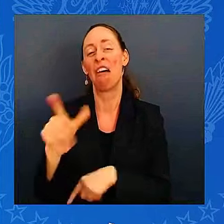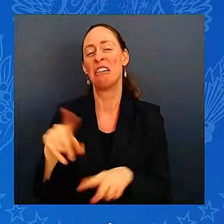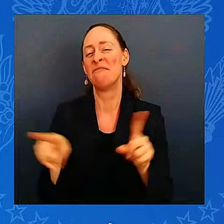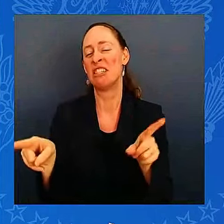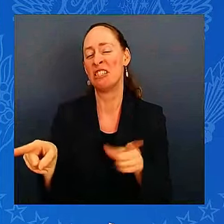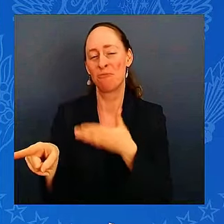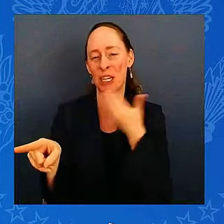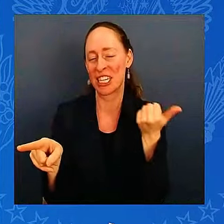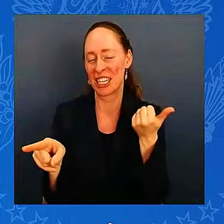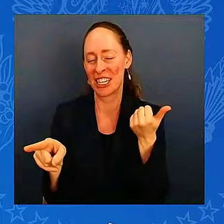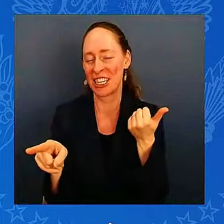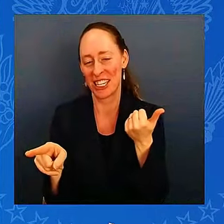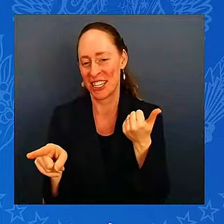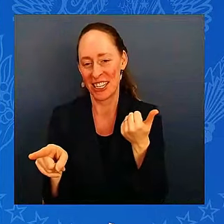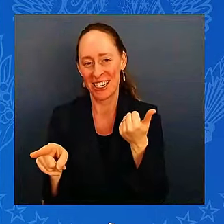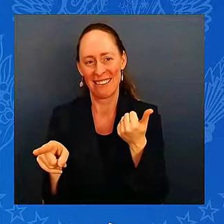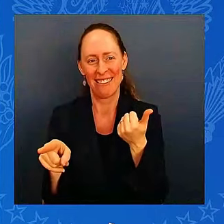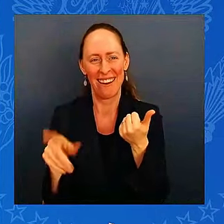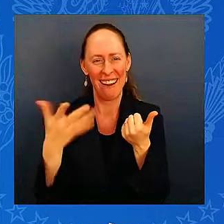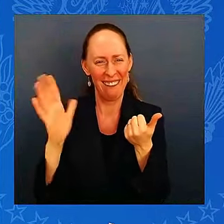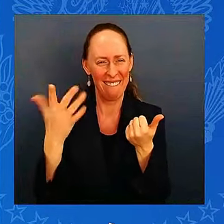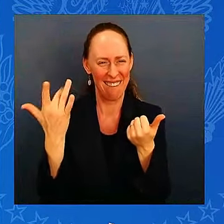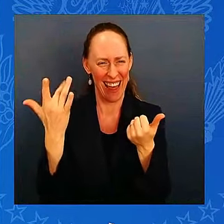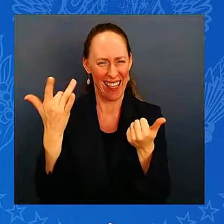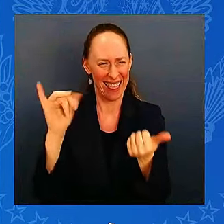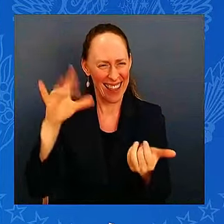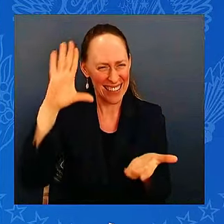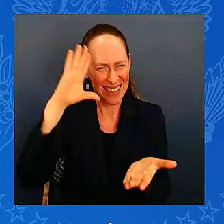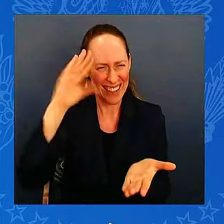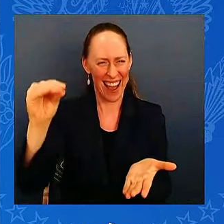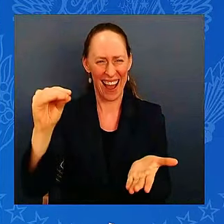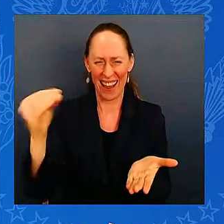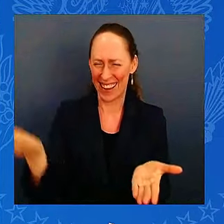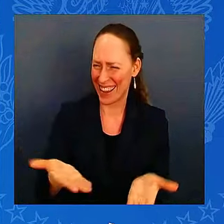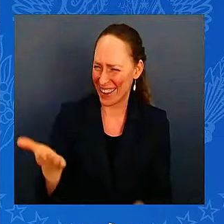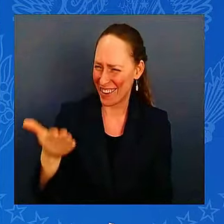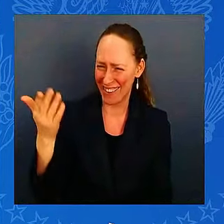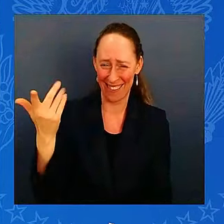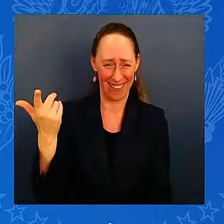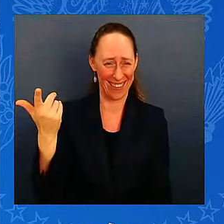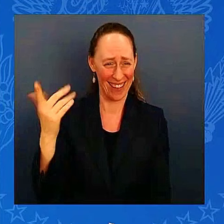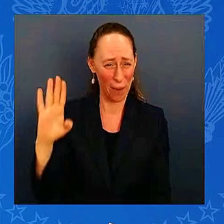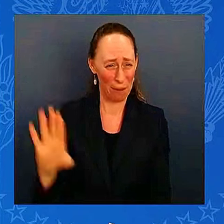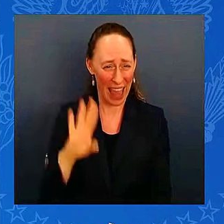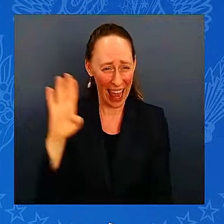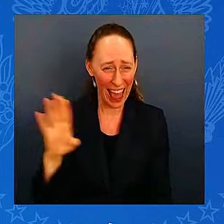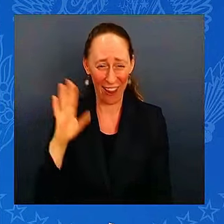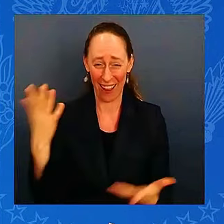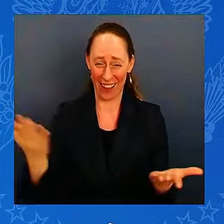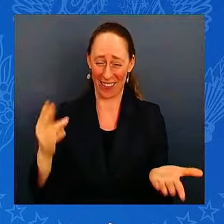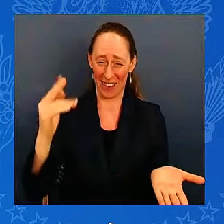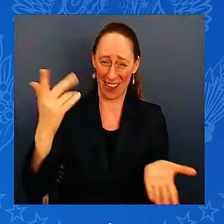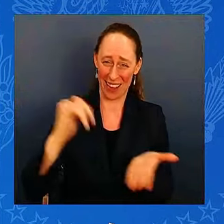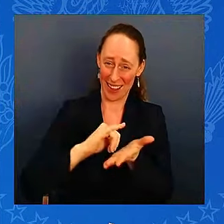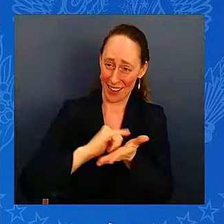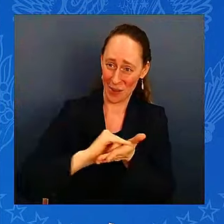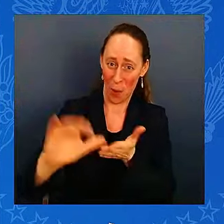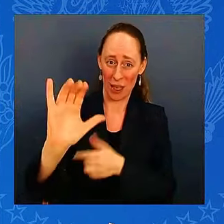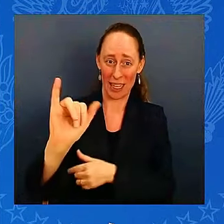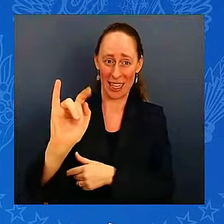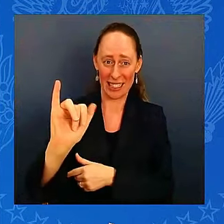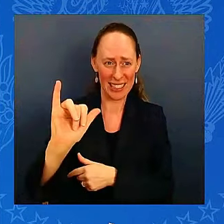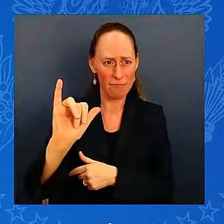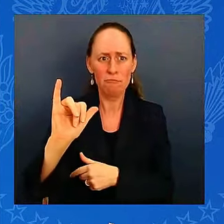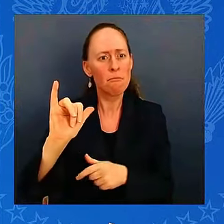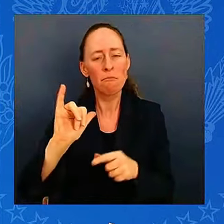guy, billionaire in New York, understands the importance, the strategic